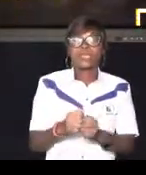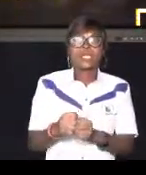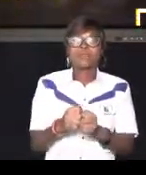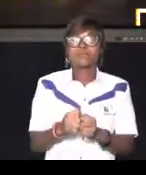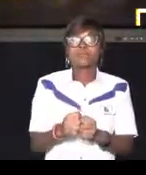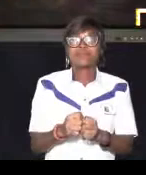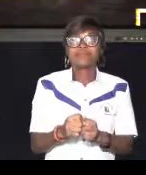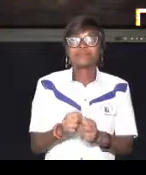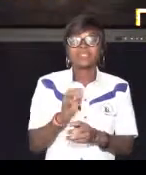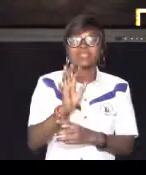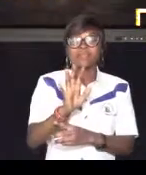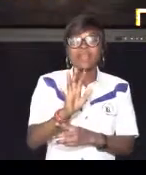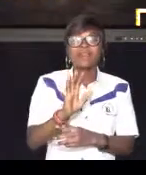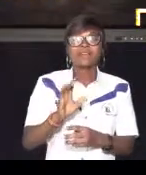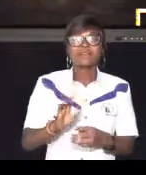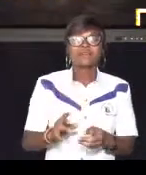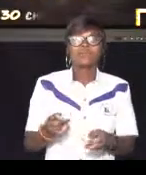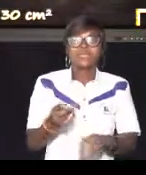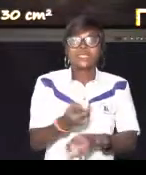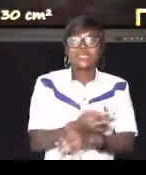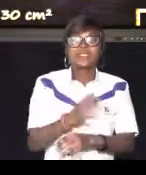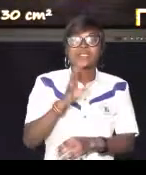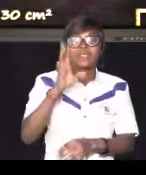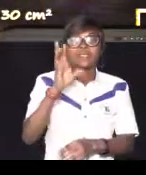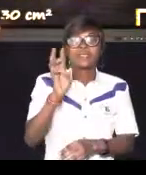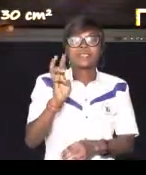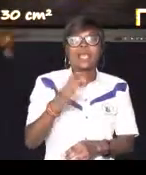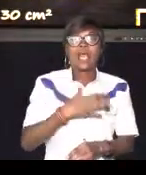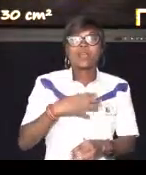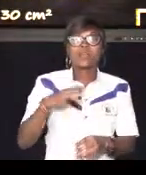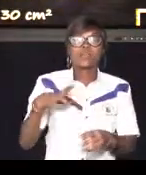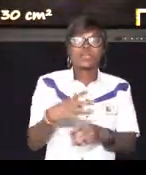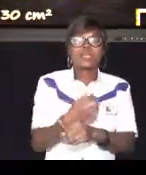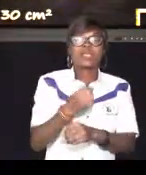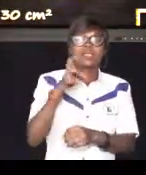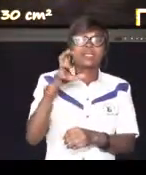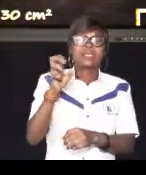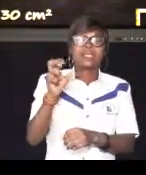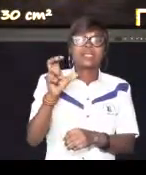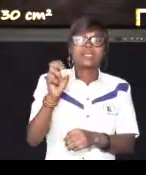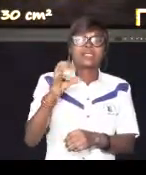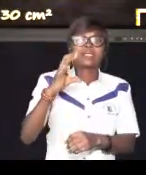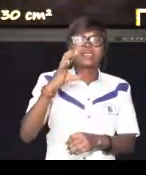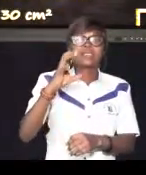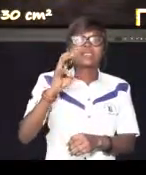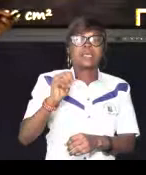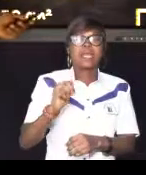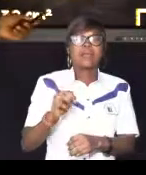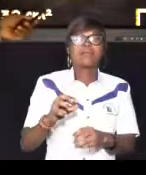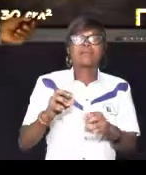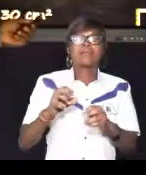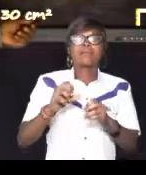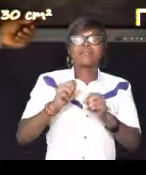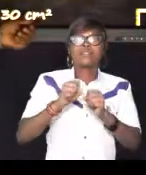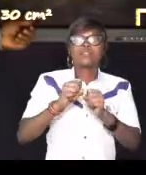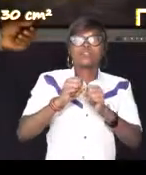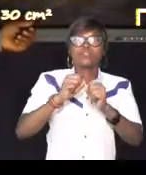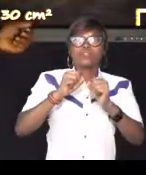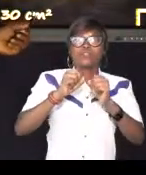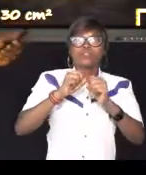6 centimeter, and you get 30 centimeter squares. And remember, this is how we write